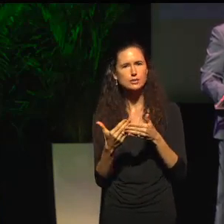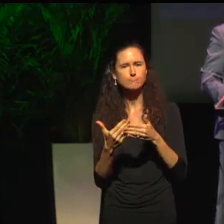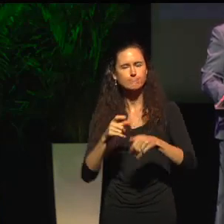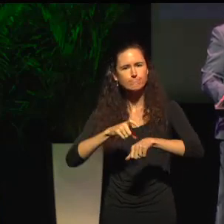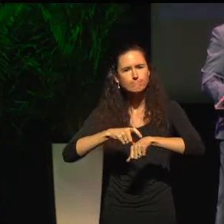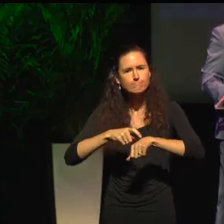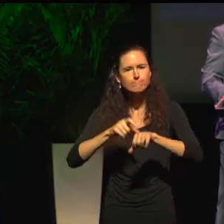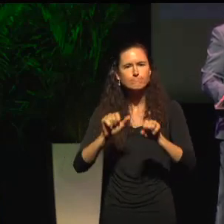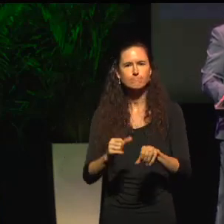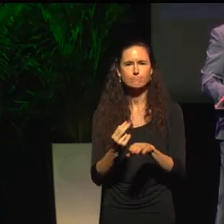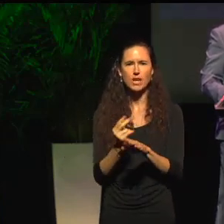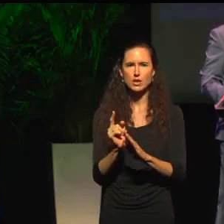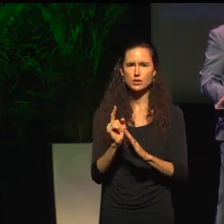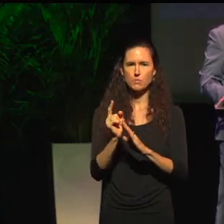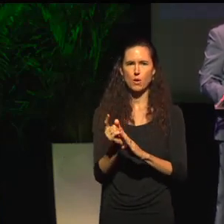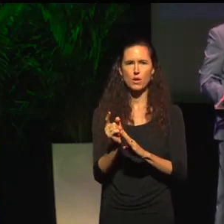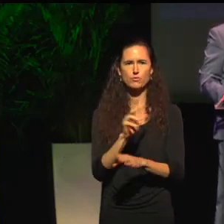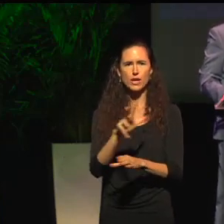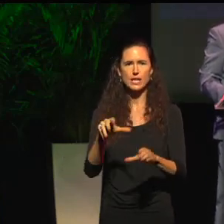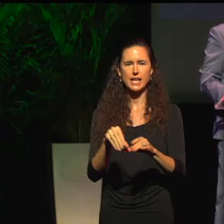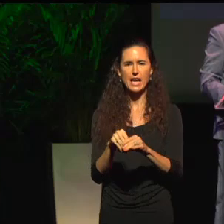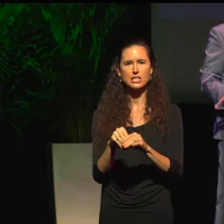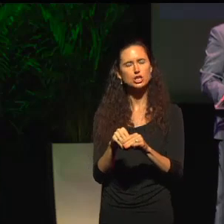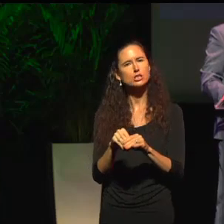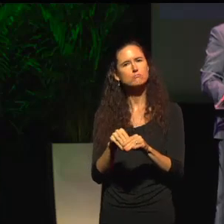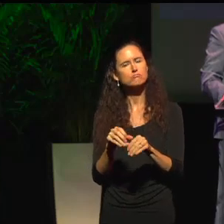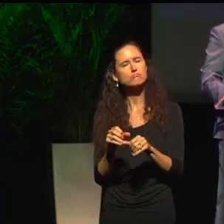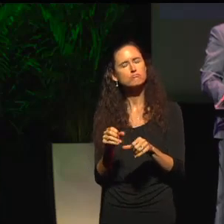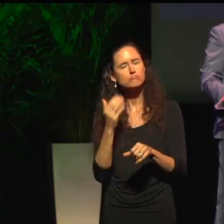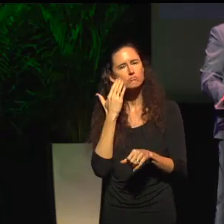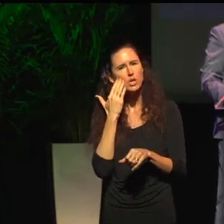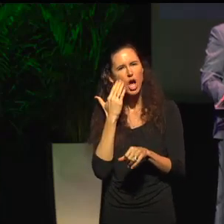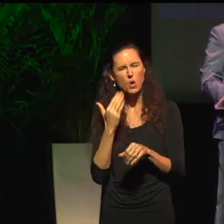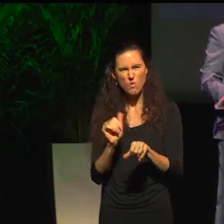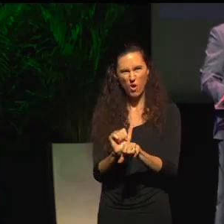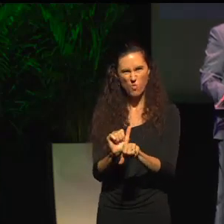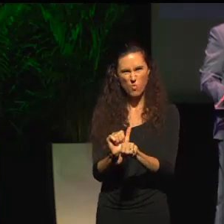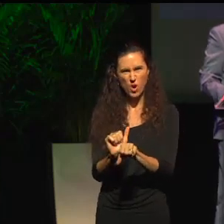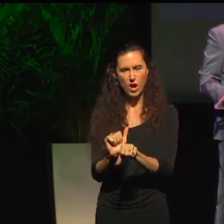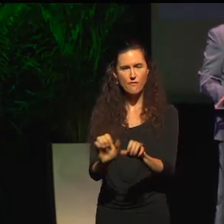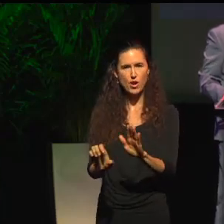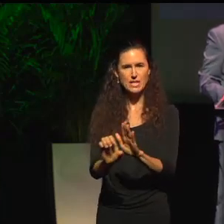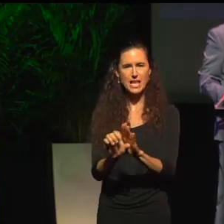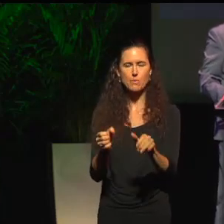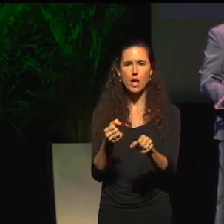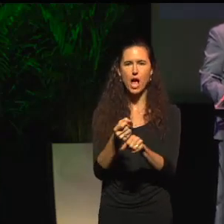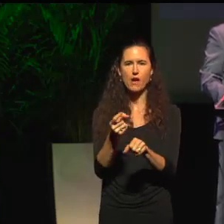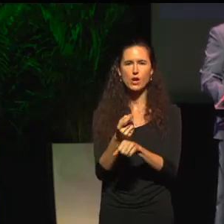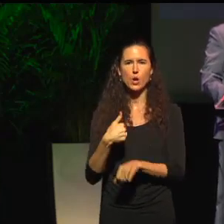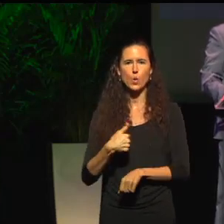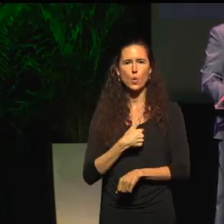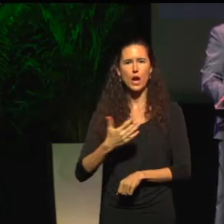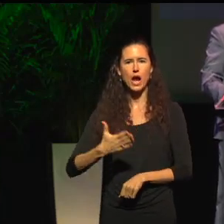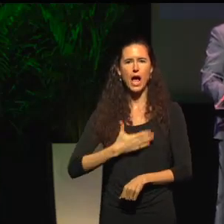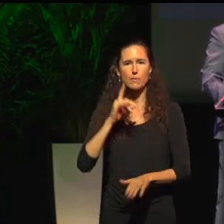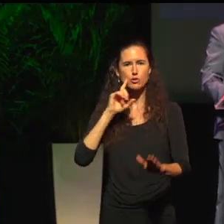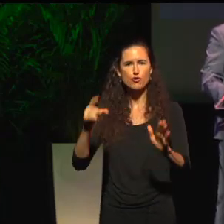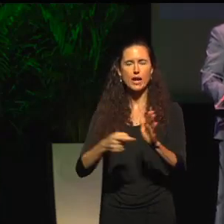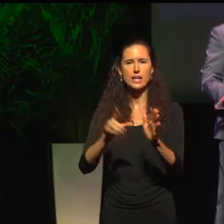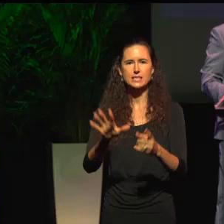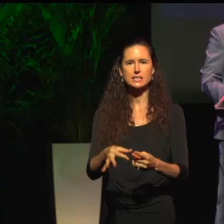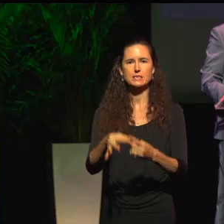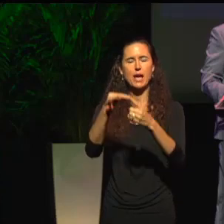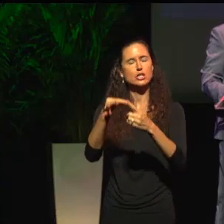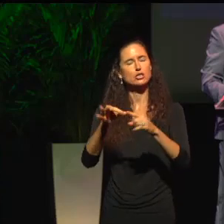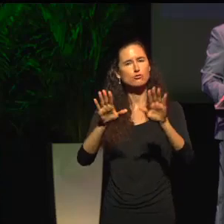a moment to re-engage the annual rhythm of our work. For example, each year, we are pleased to recognize an especially remarkable